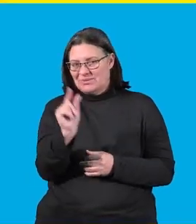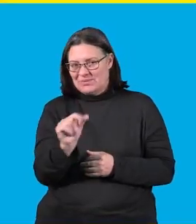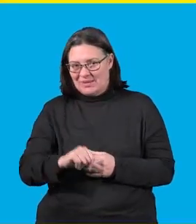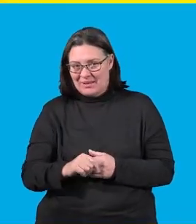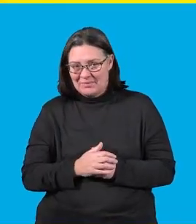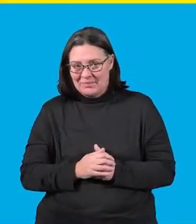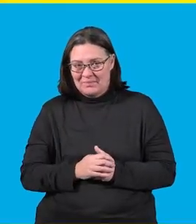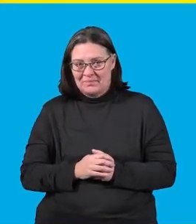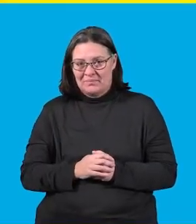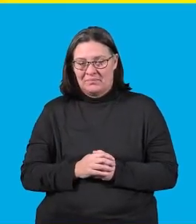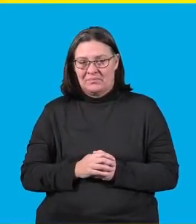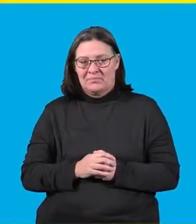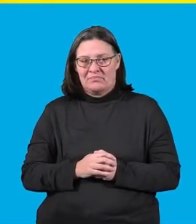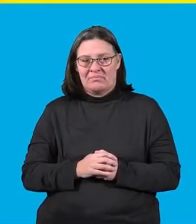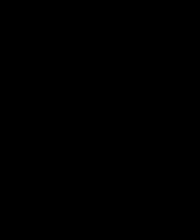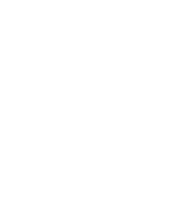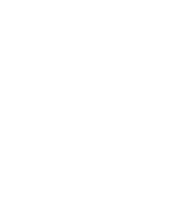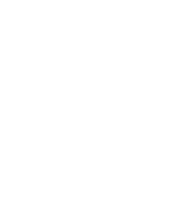let's take a break. We're back after this.